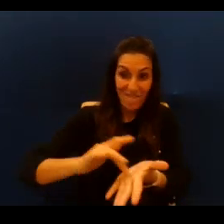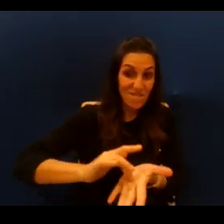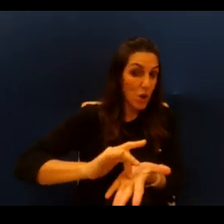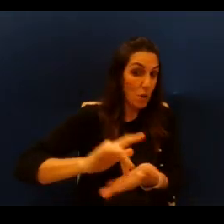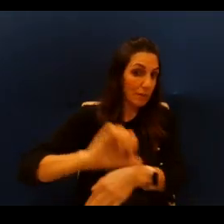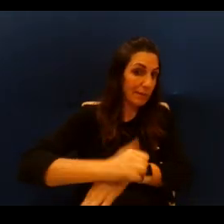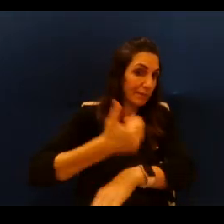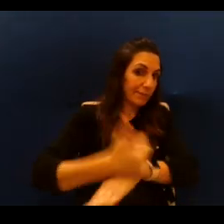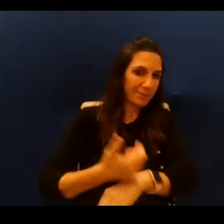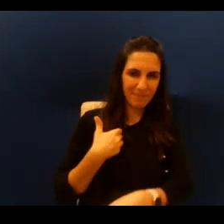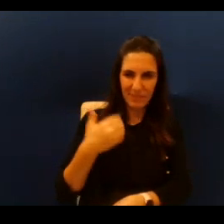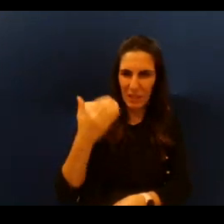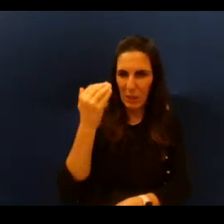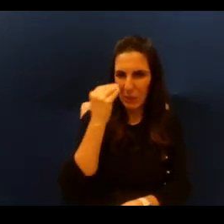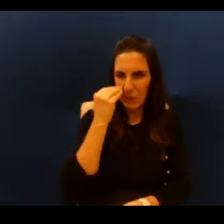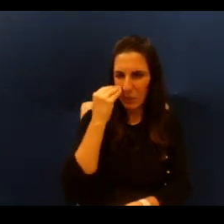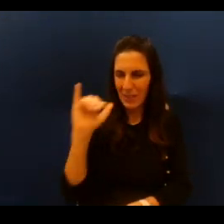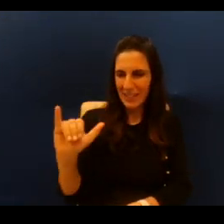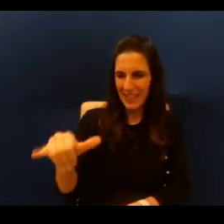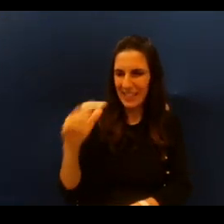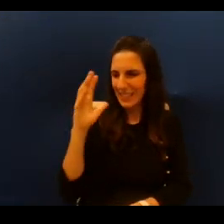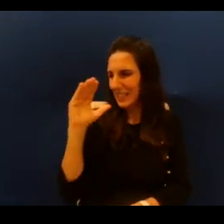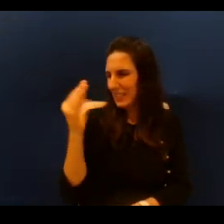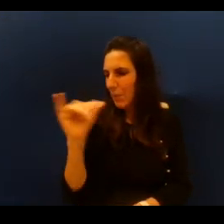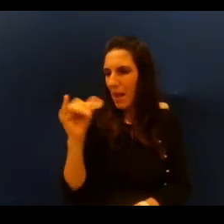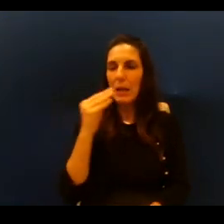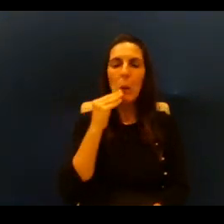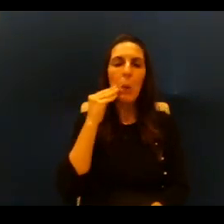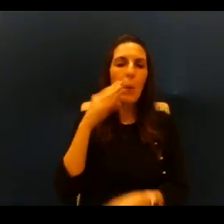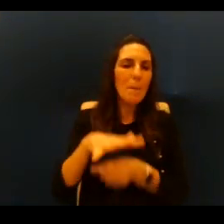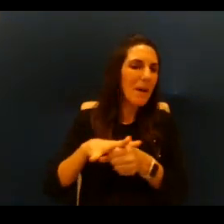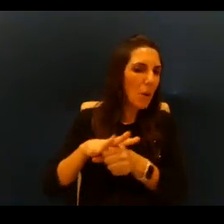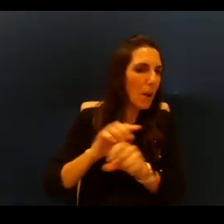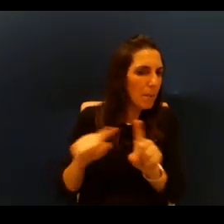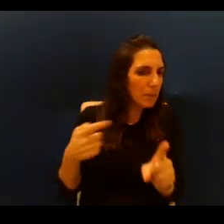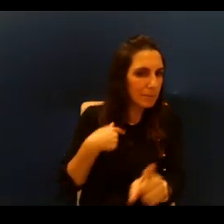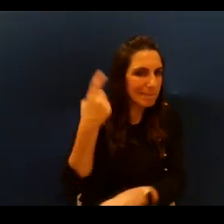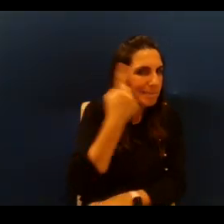know it appears to be like a residential area, but just curious.